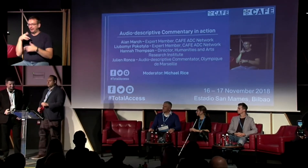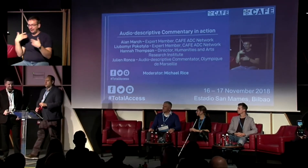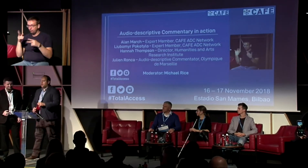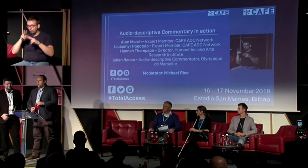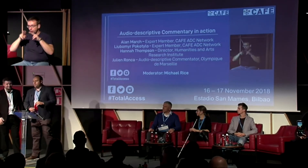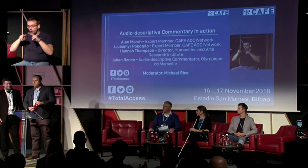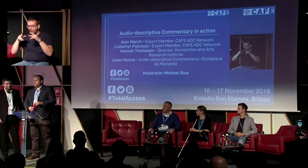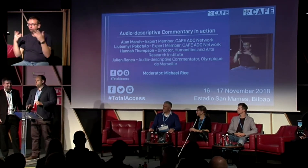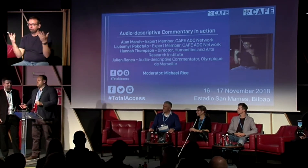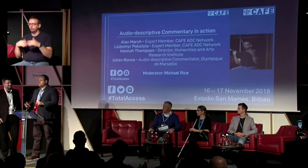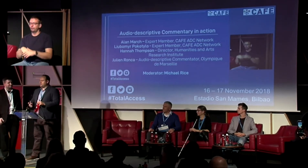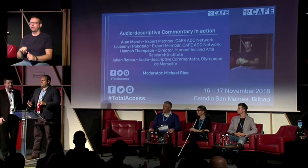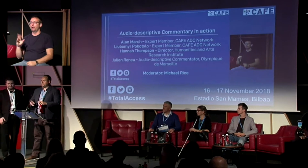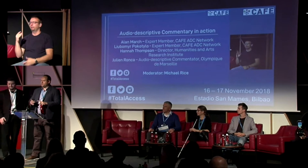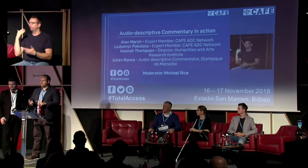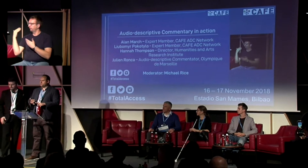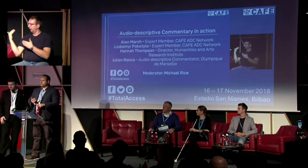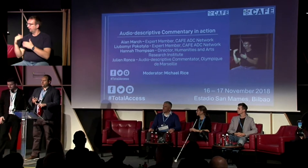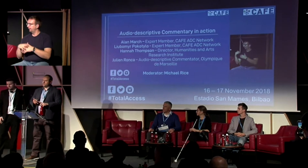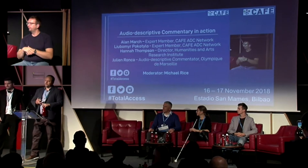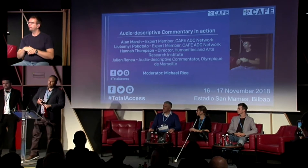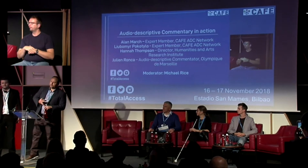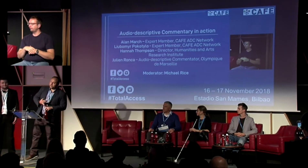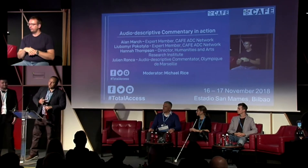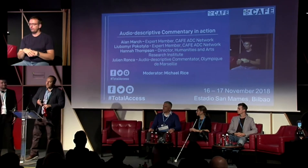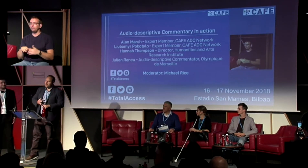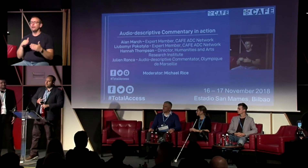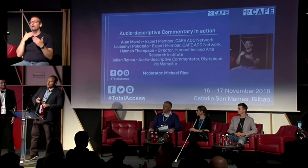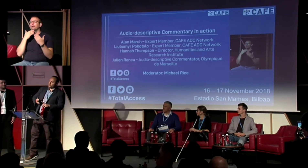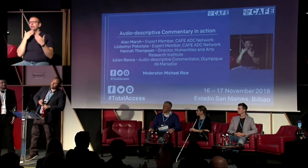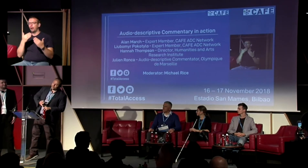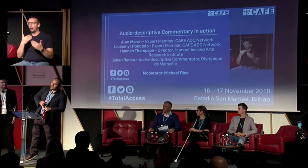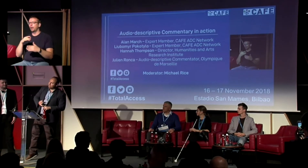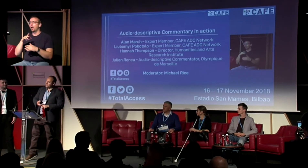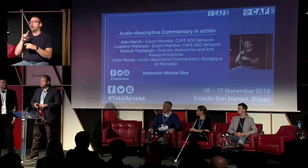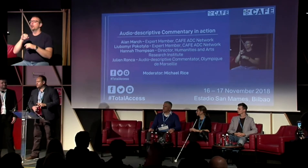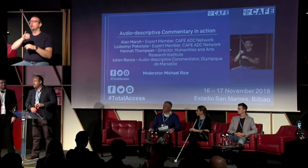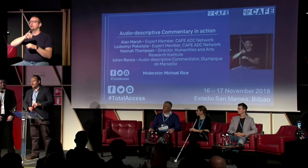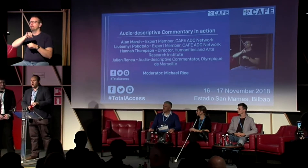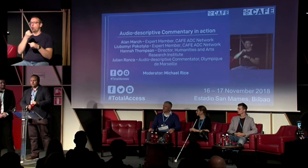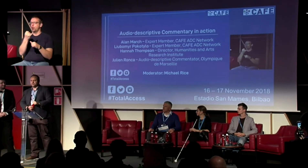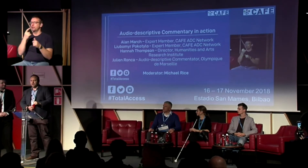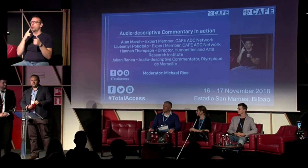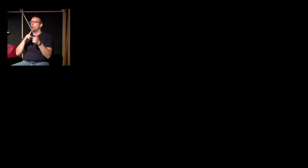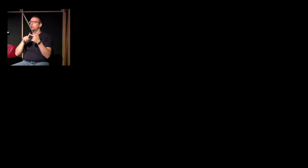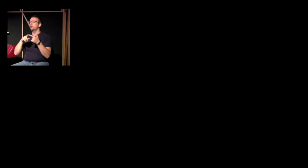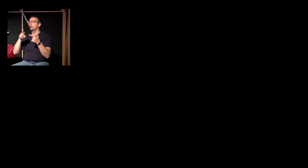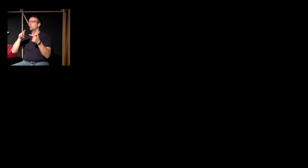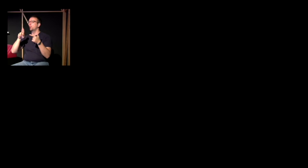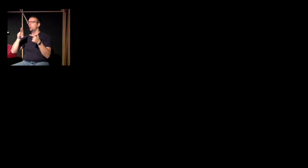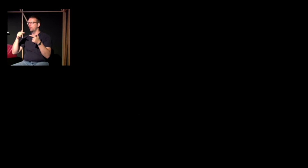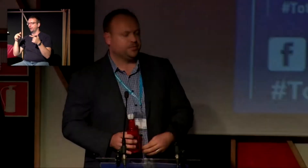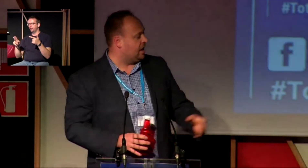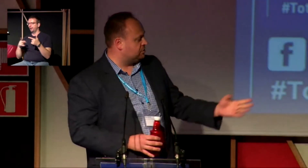Thank you very much. I'd just like to say a big thank you to Joyce and Ruth, who, without those, I wouldn't have started my journey as